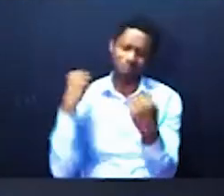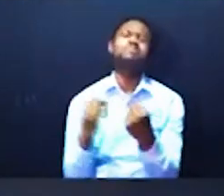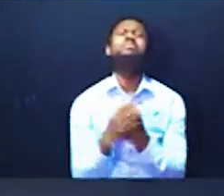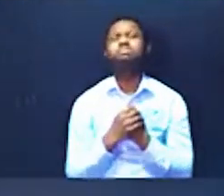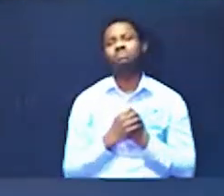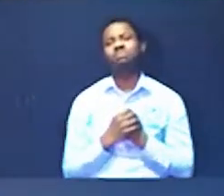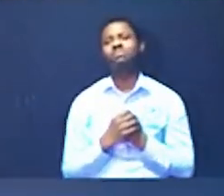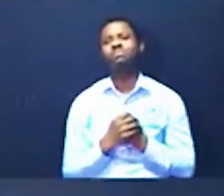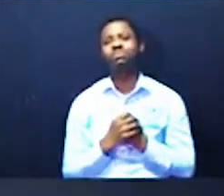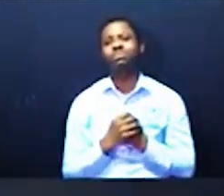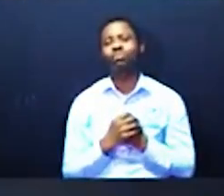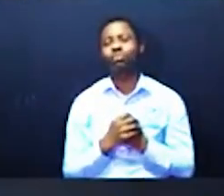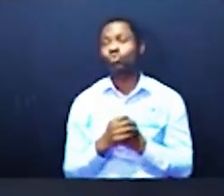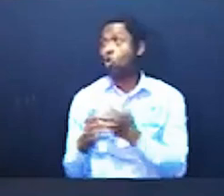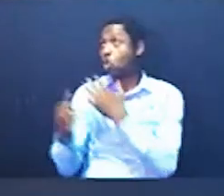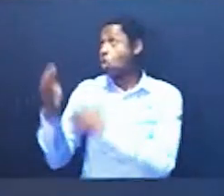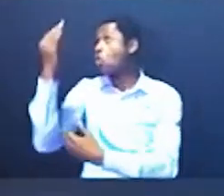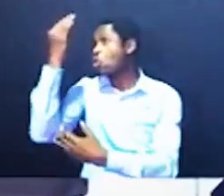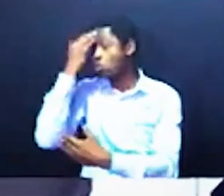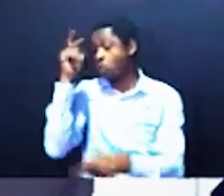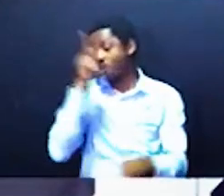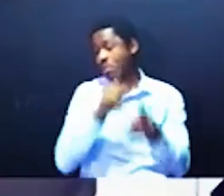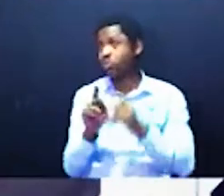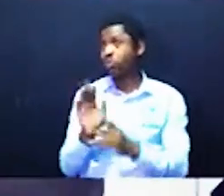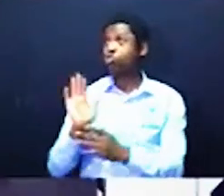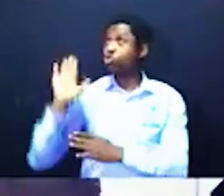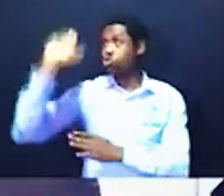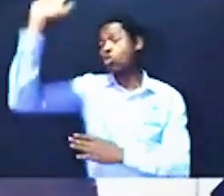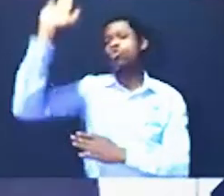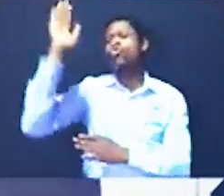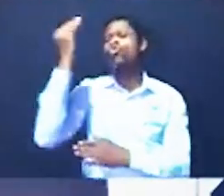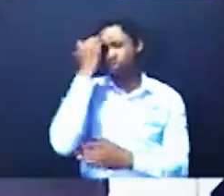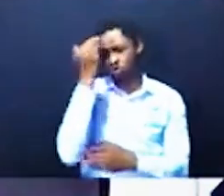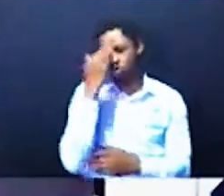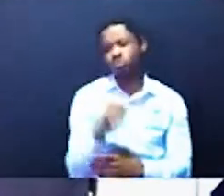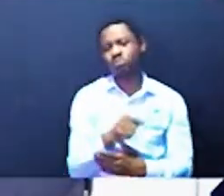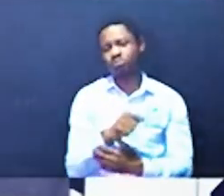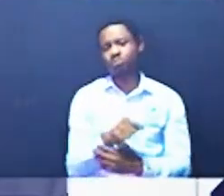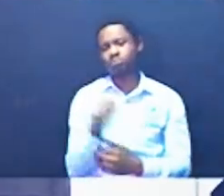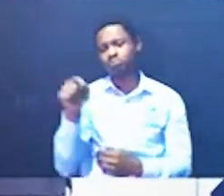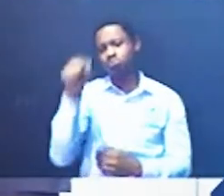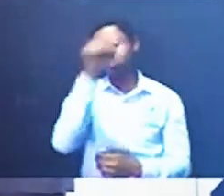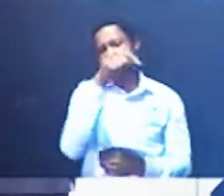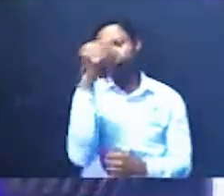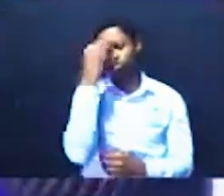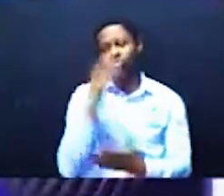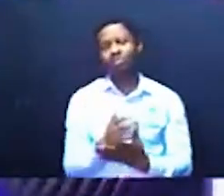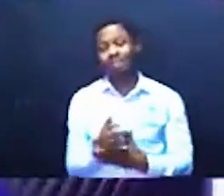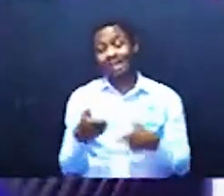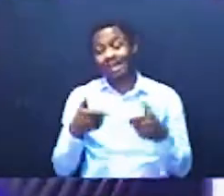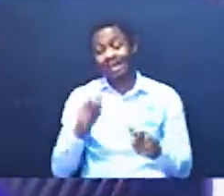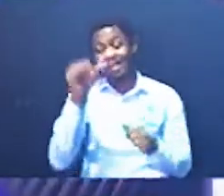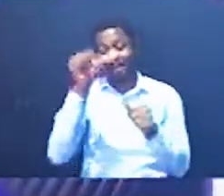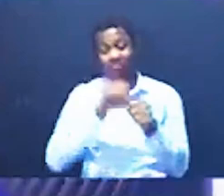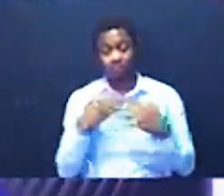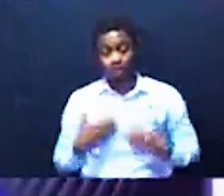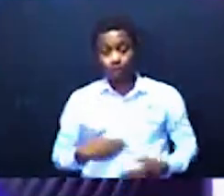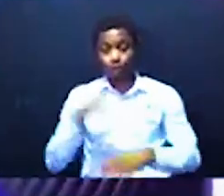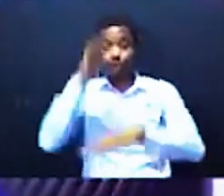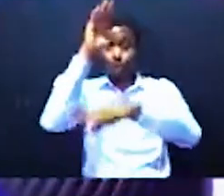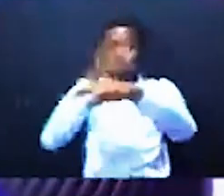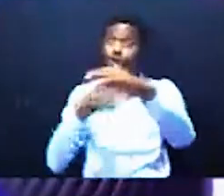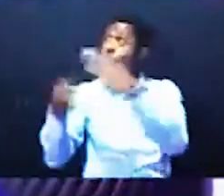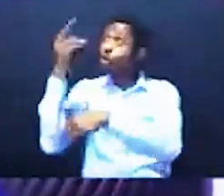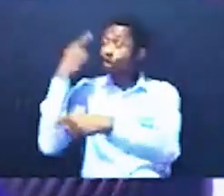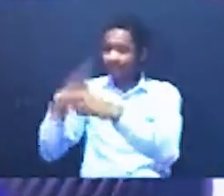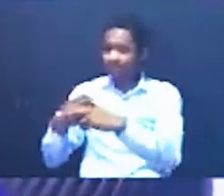firm. The Lord knows those who are his. Let everyone that names the name of the